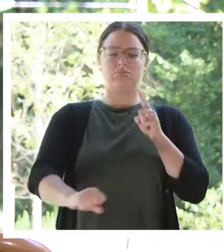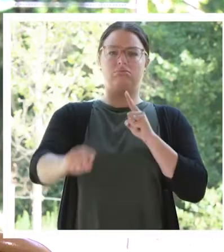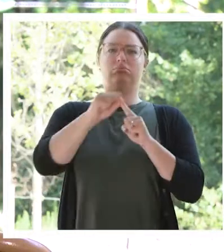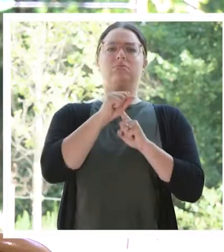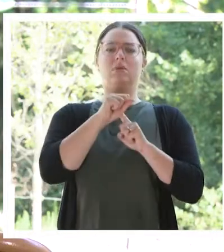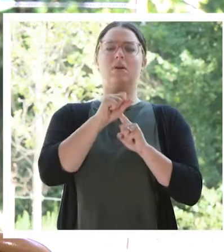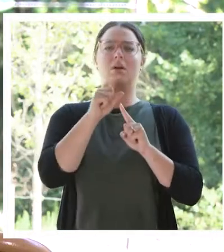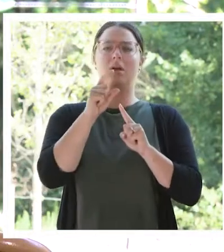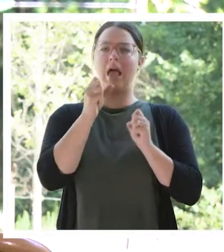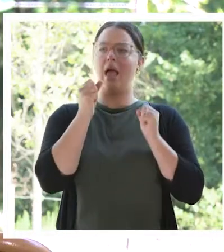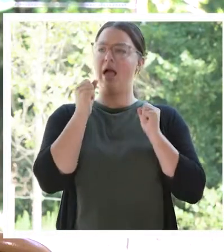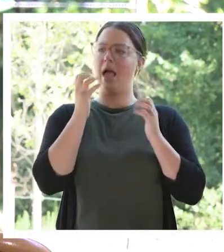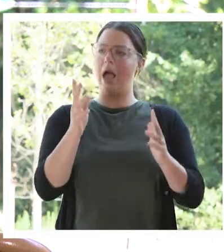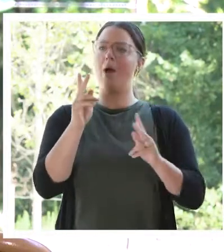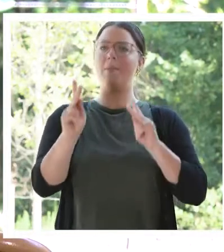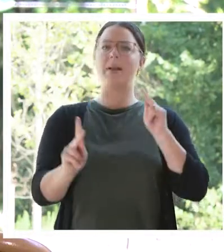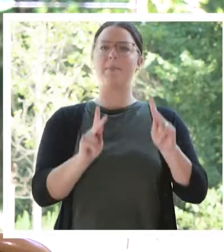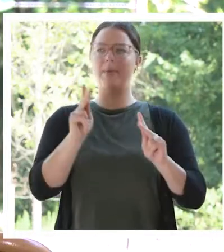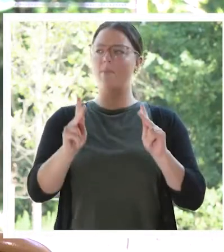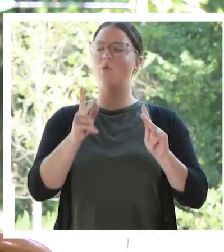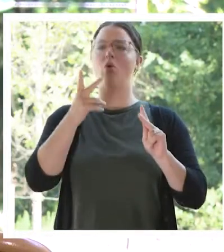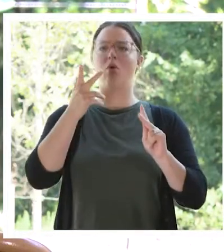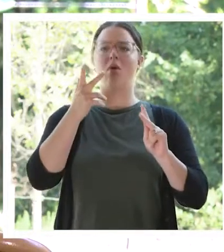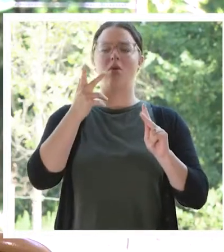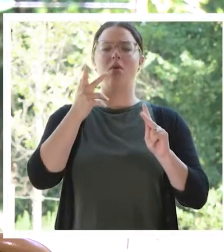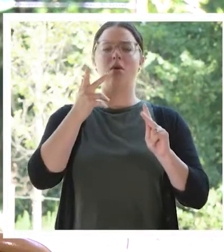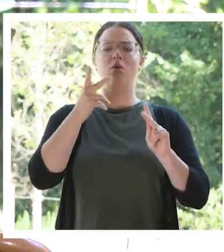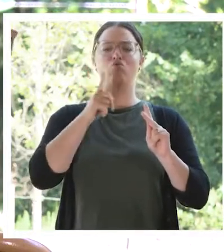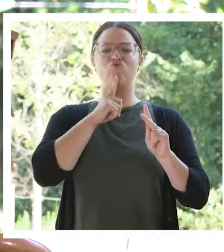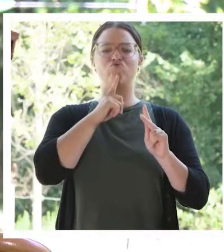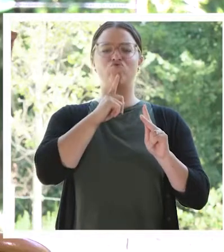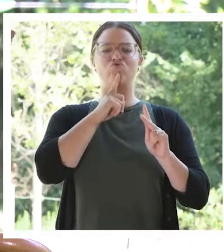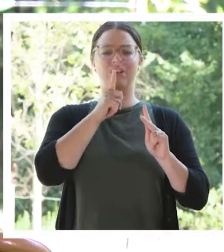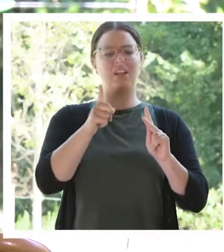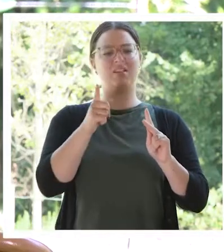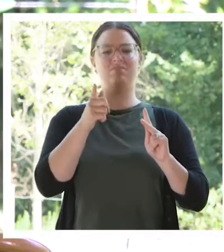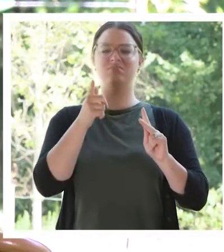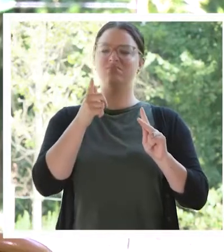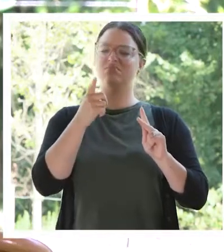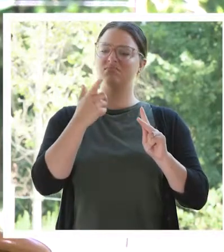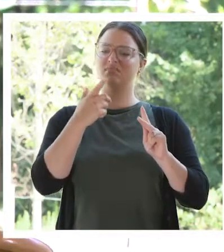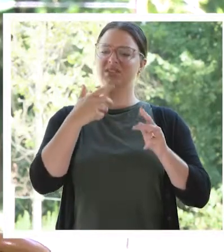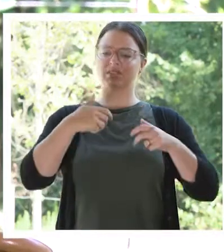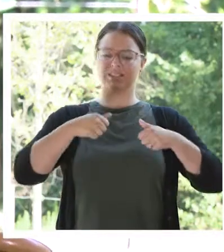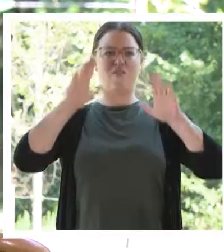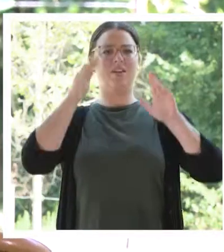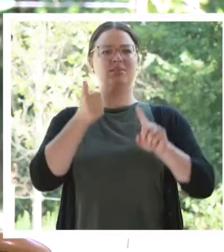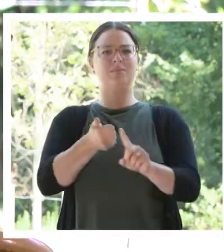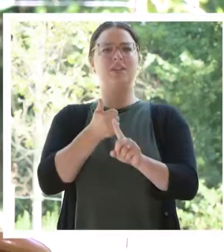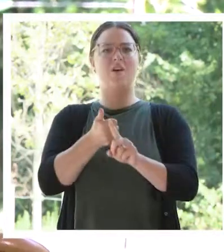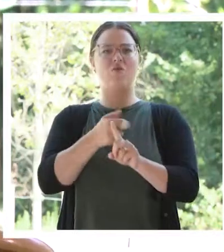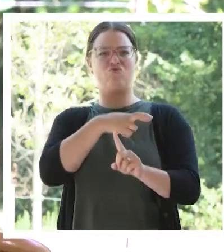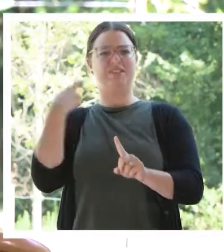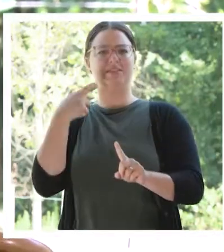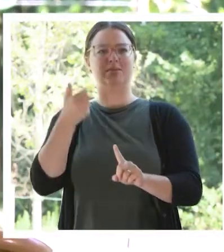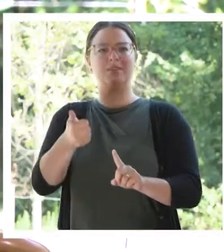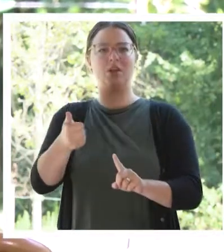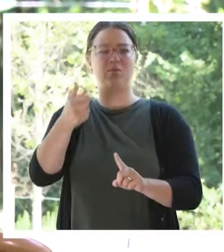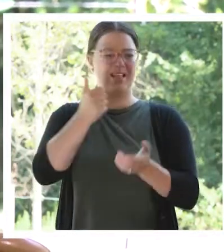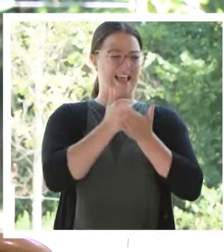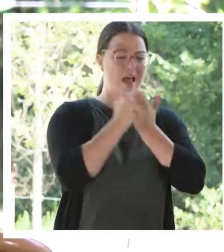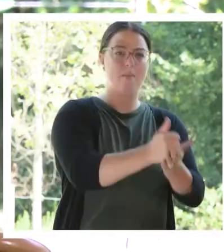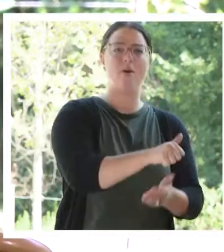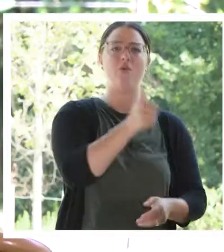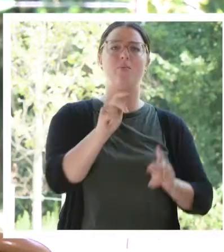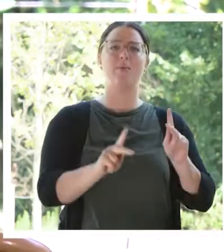to also recognize those who put their own safety at risk to help others. As one person put it, we need to honor the working